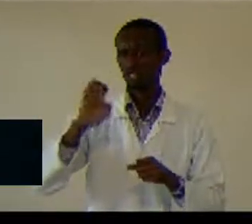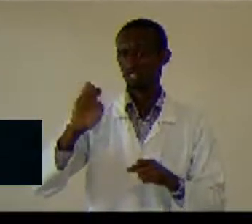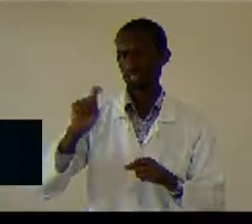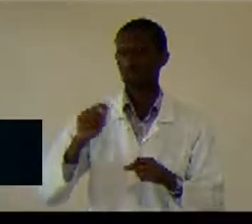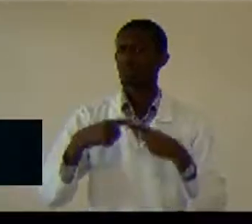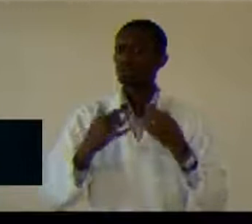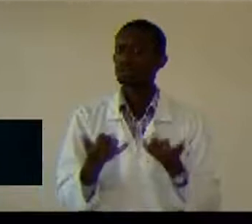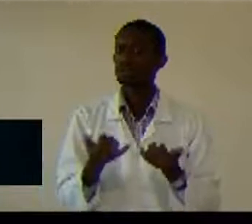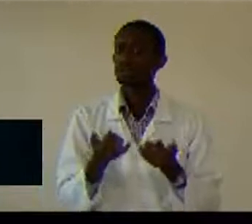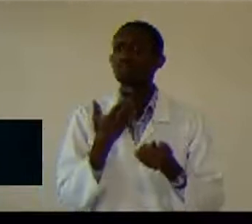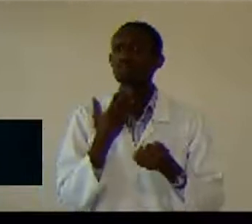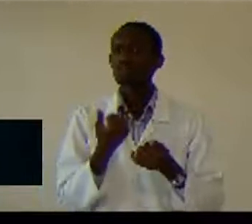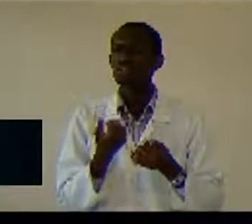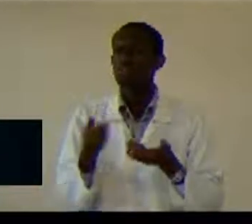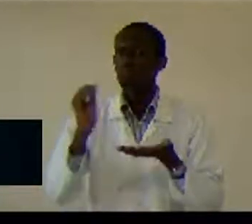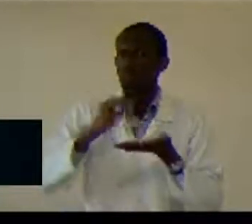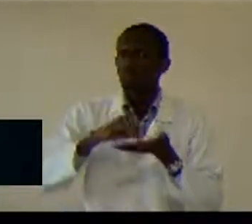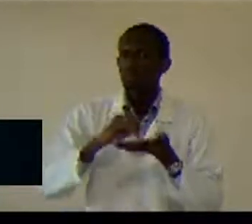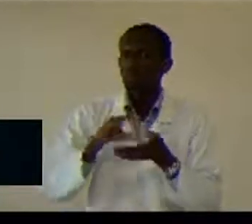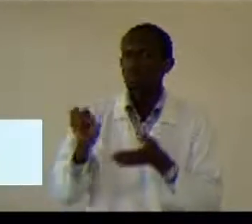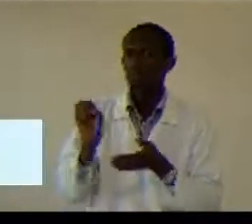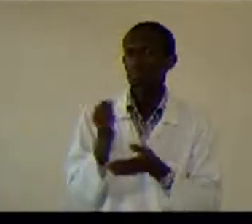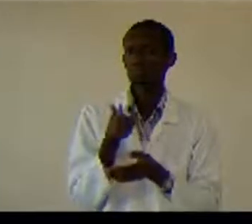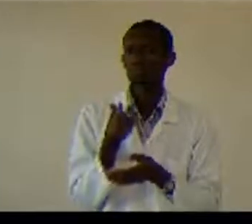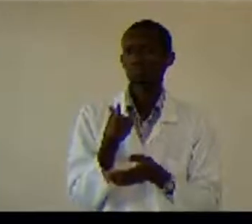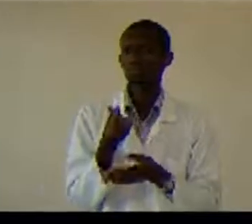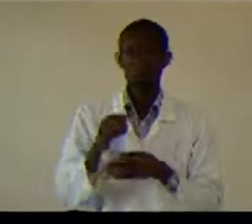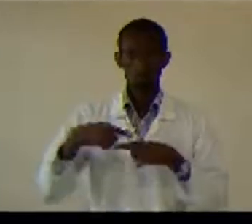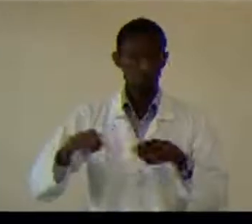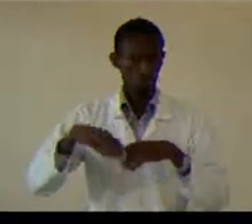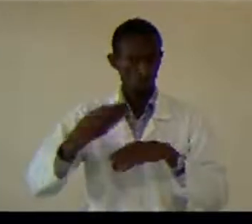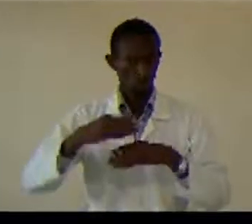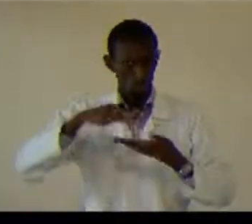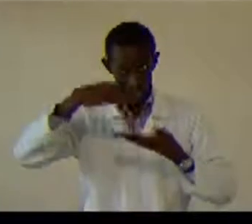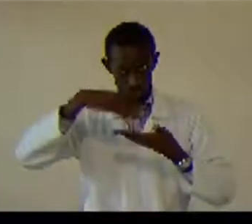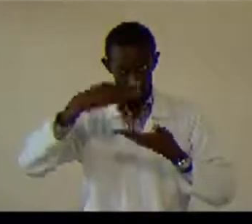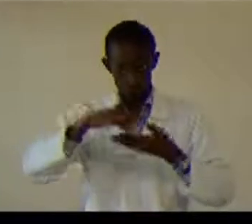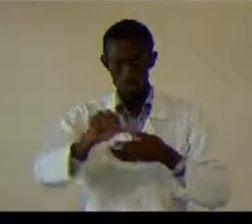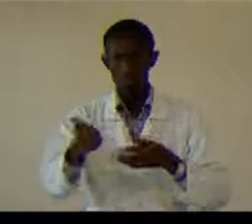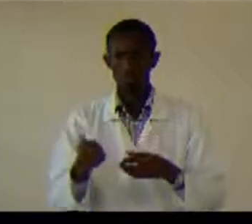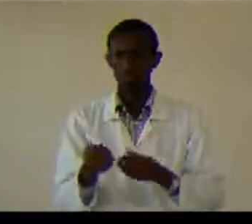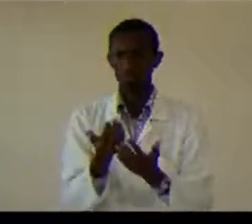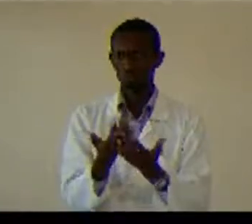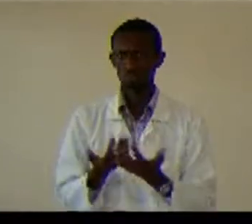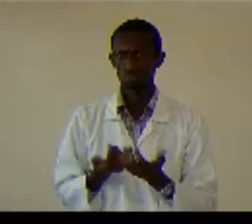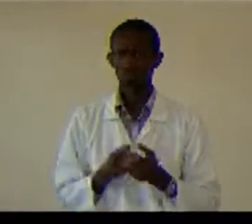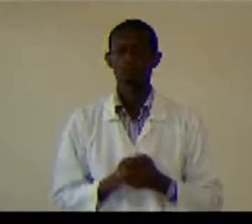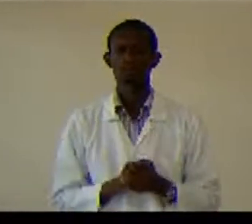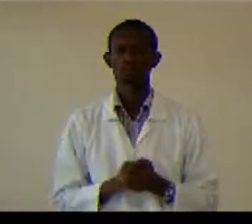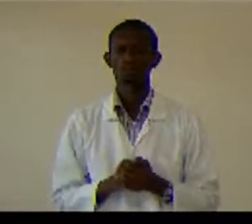pick on from latent heat and move on to the next item that we are going to reveal very soon. And